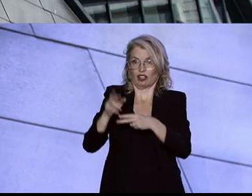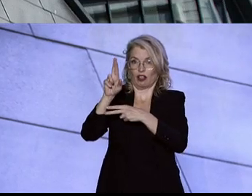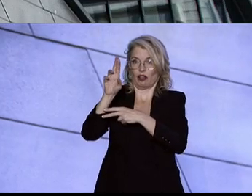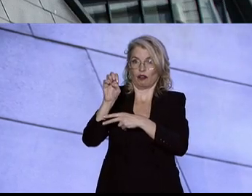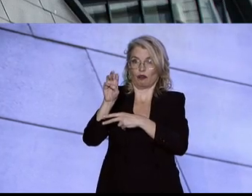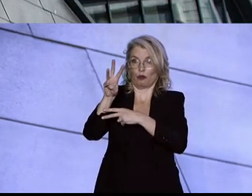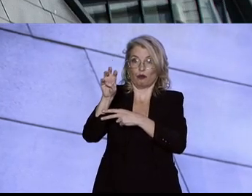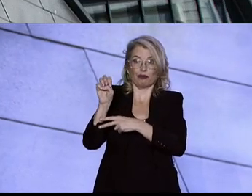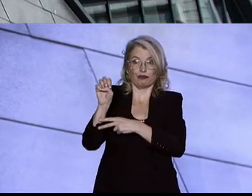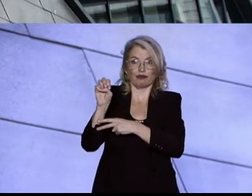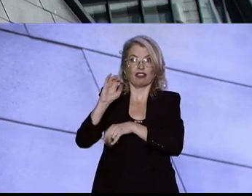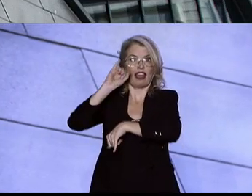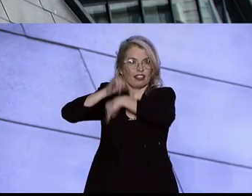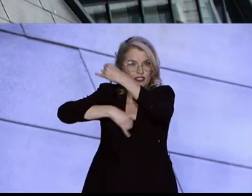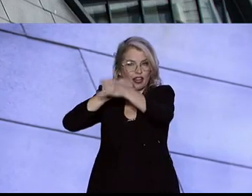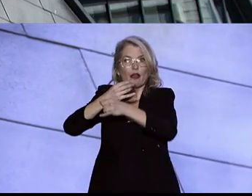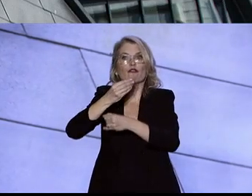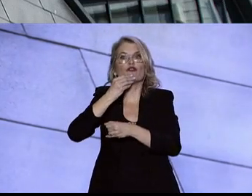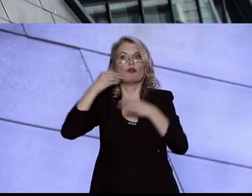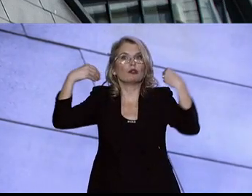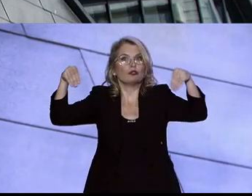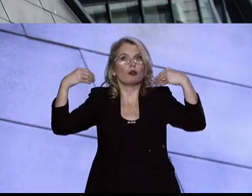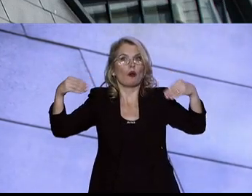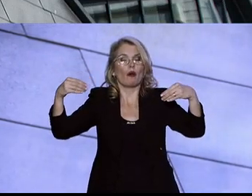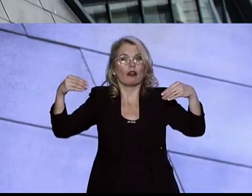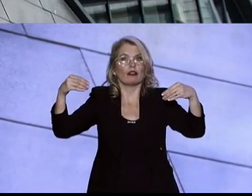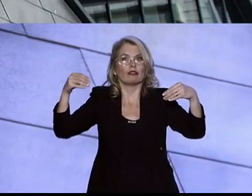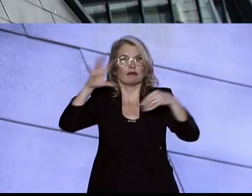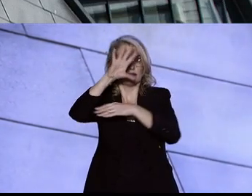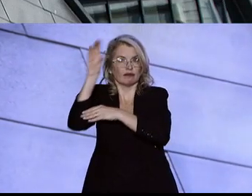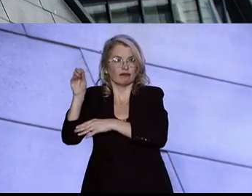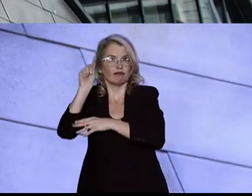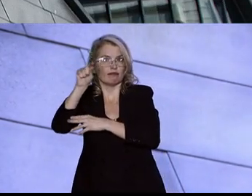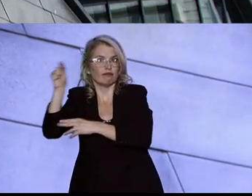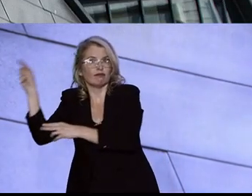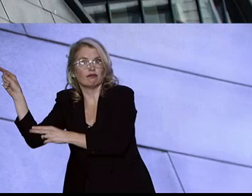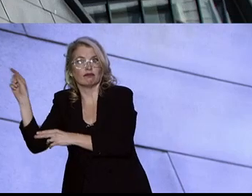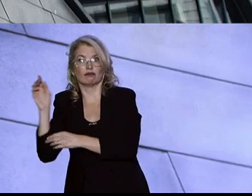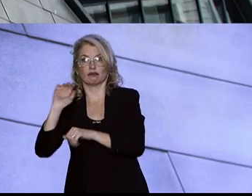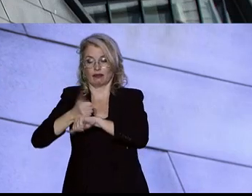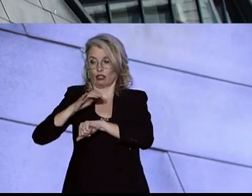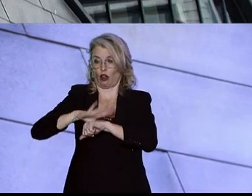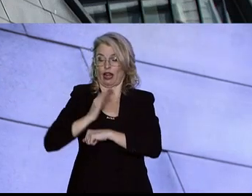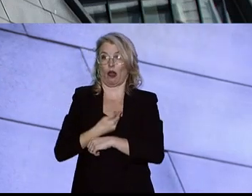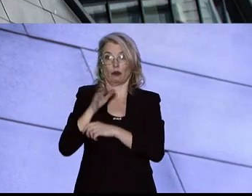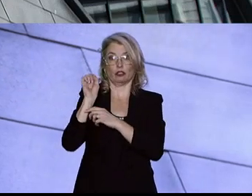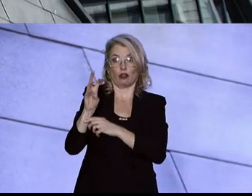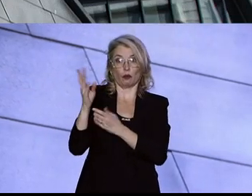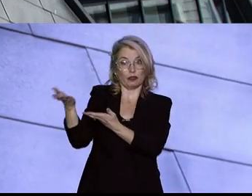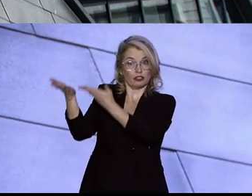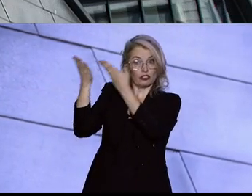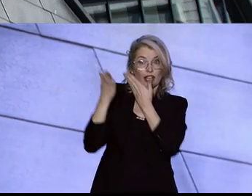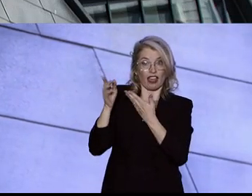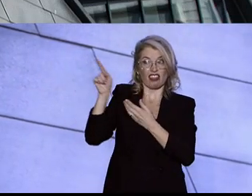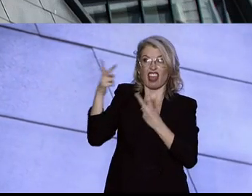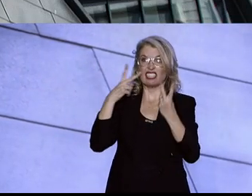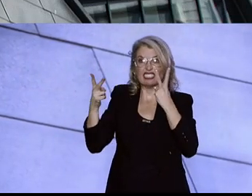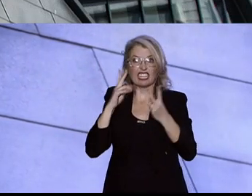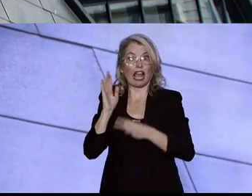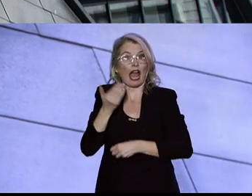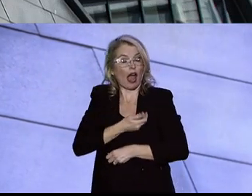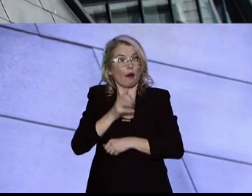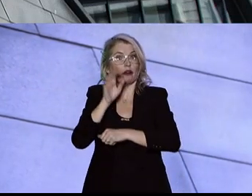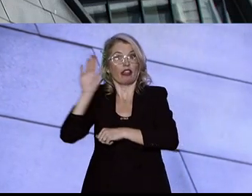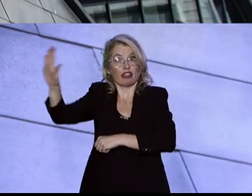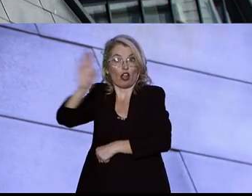Rewe, an international supermarket chain. Based on our software suggestions, they are seeing the